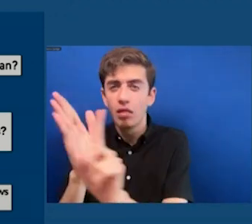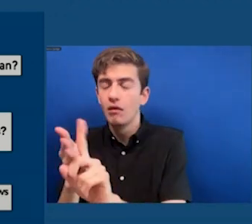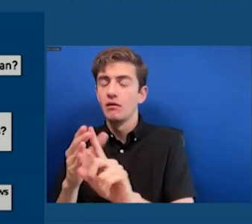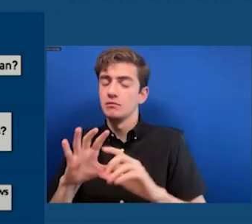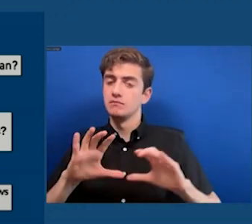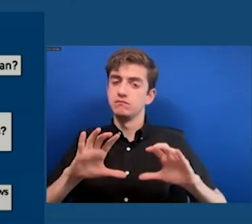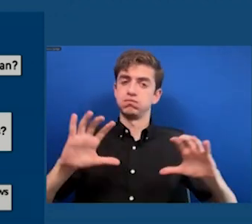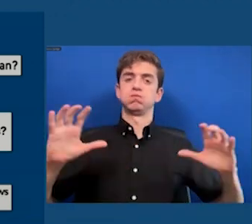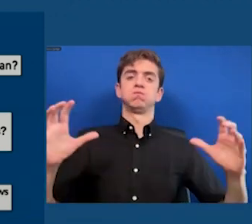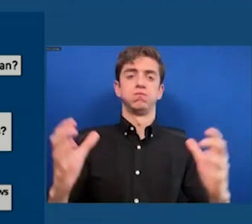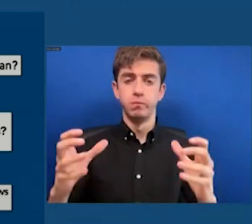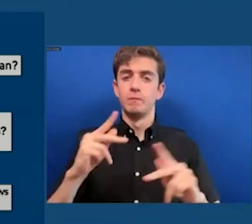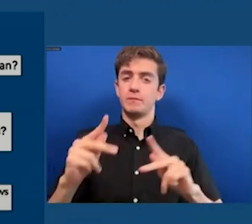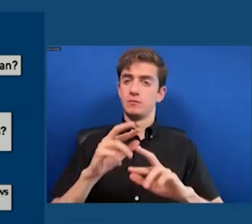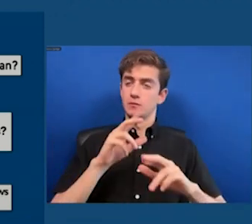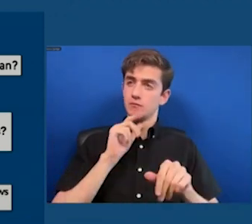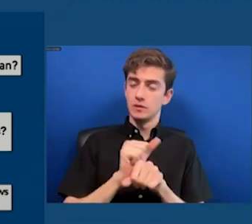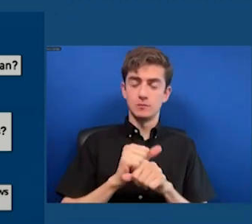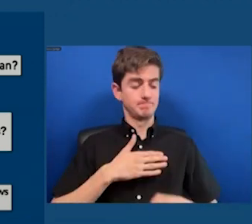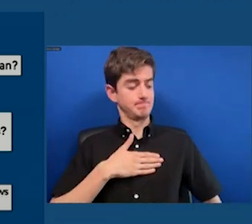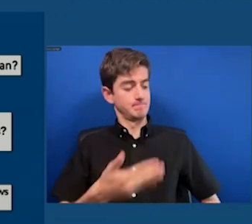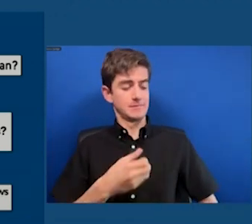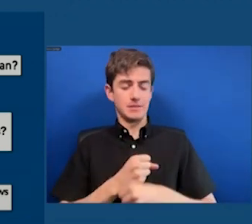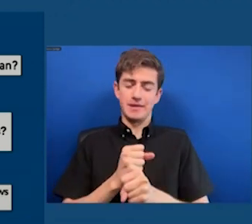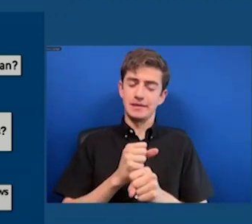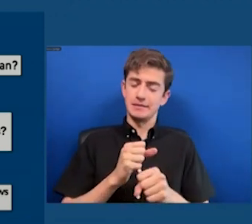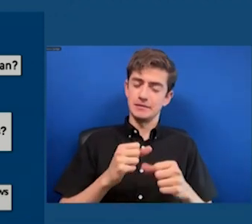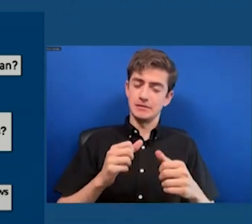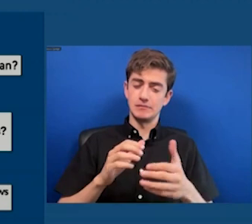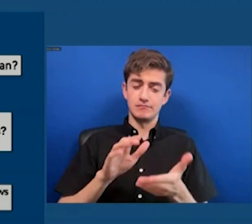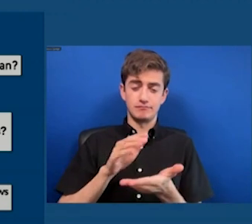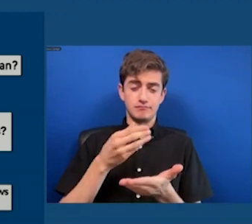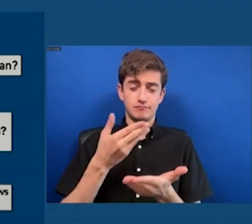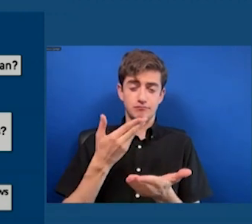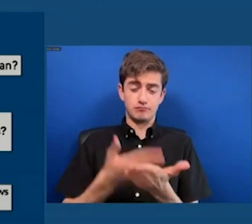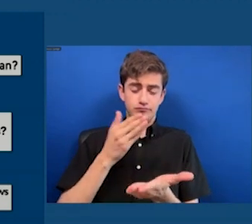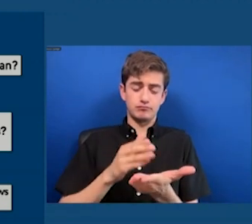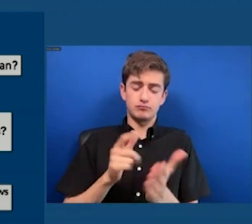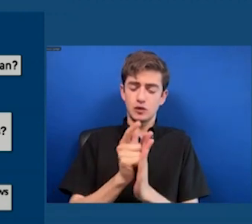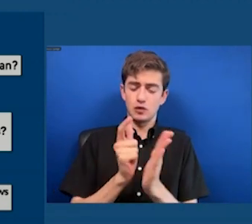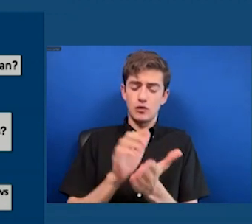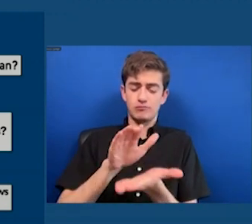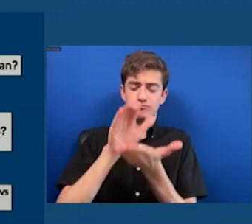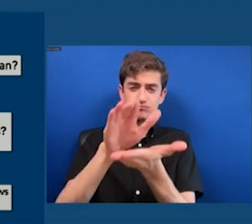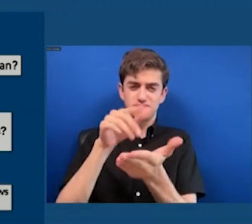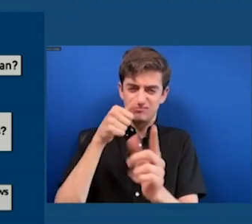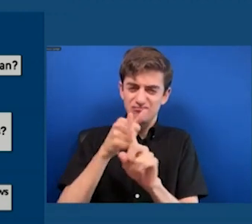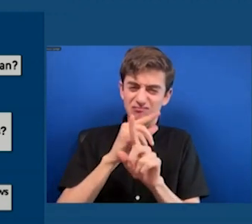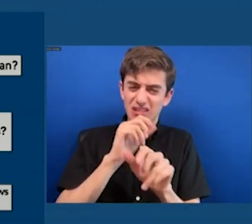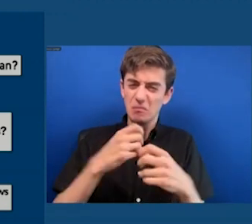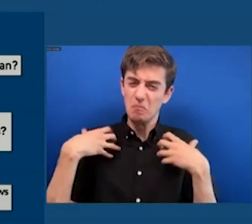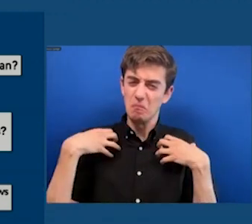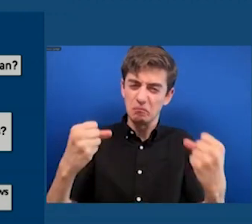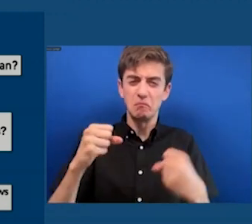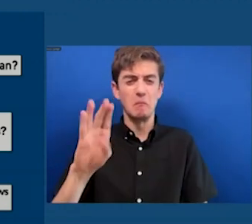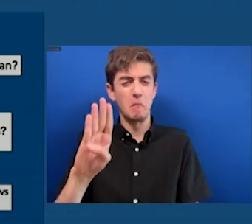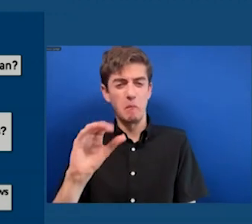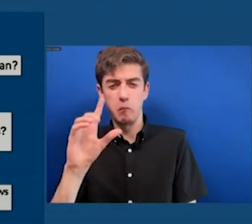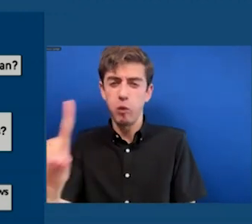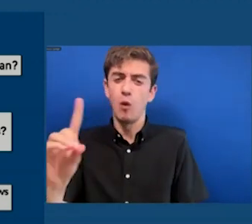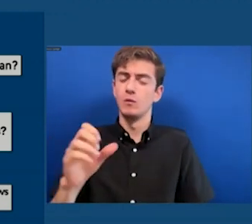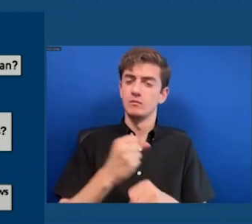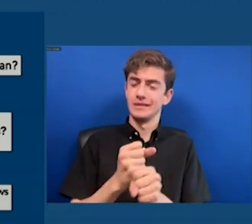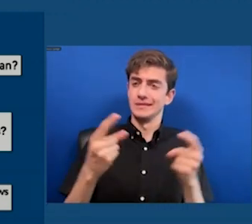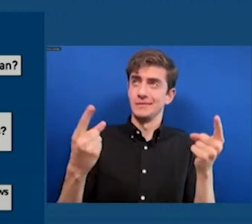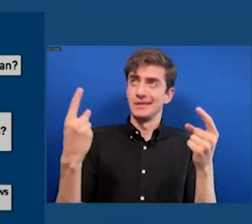bold package done. And I'm really proud that the fiscal year 2025 budget achieves what so